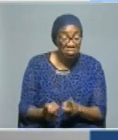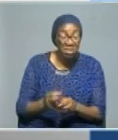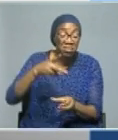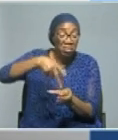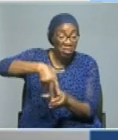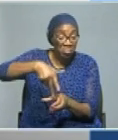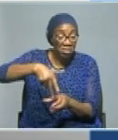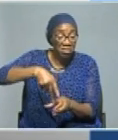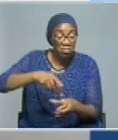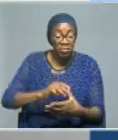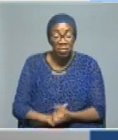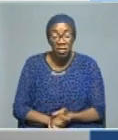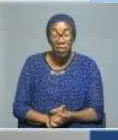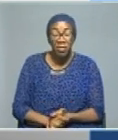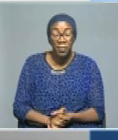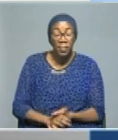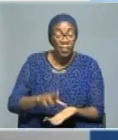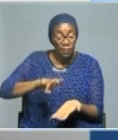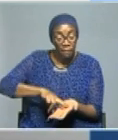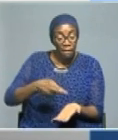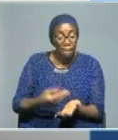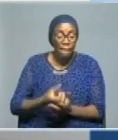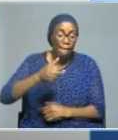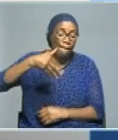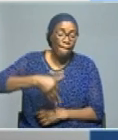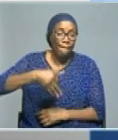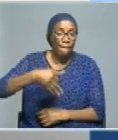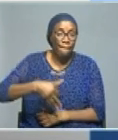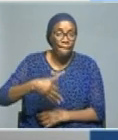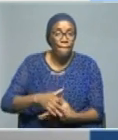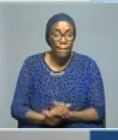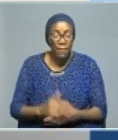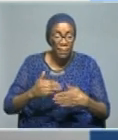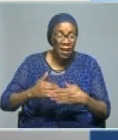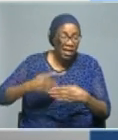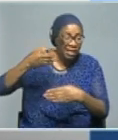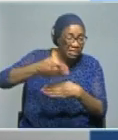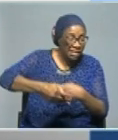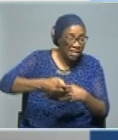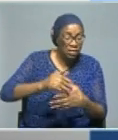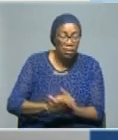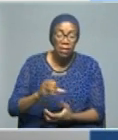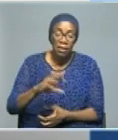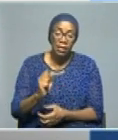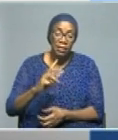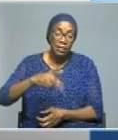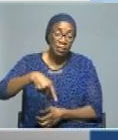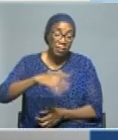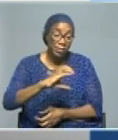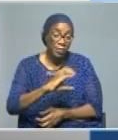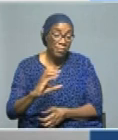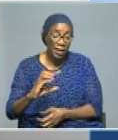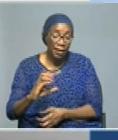will represent Namibia at the national, at the international stage later in September in Shanghai,